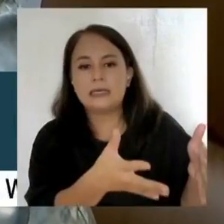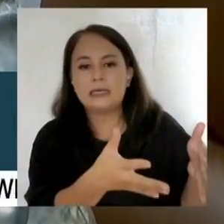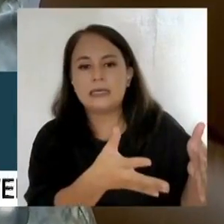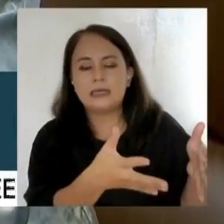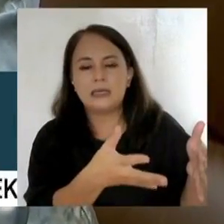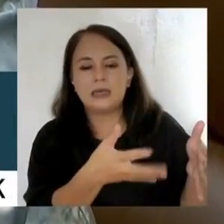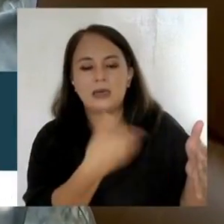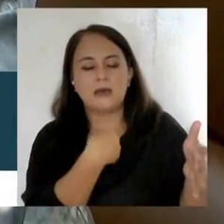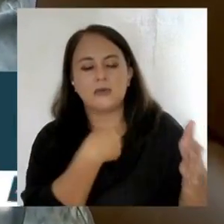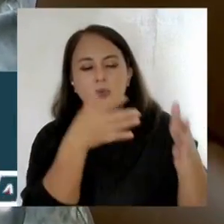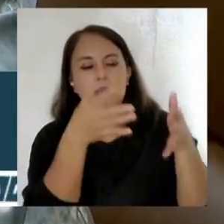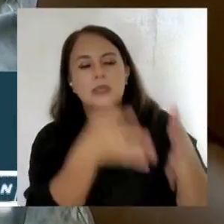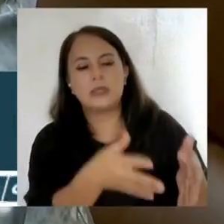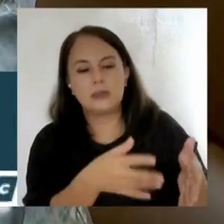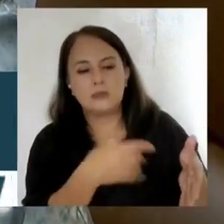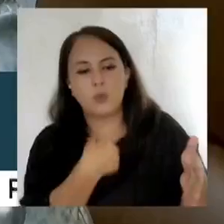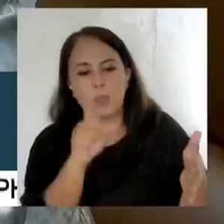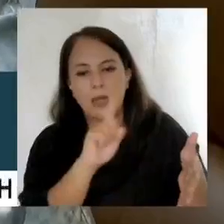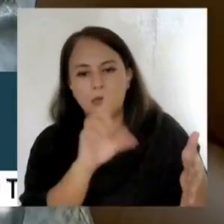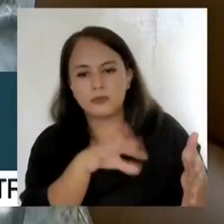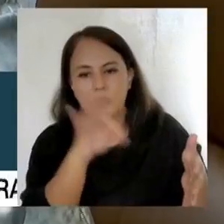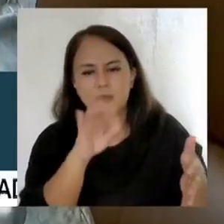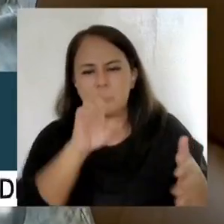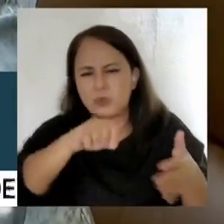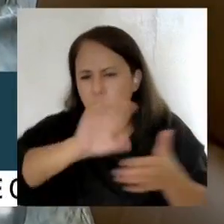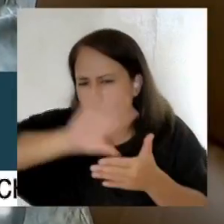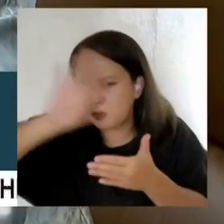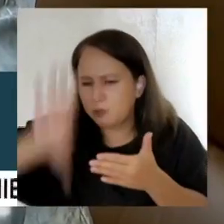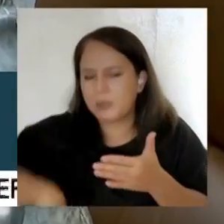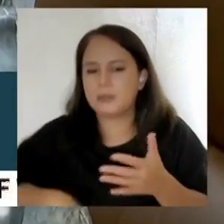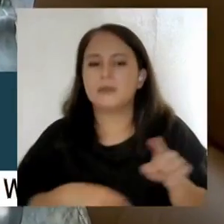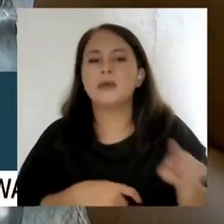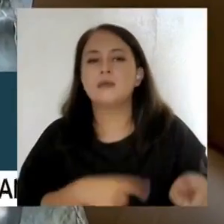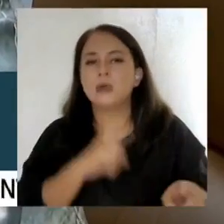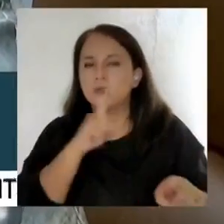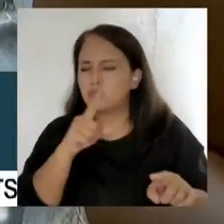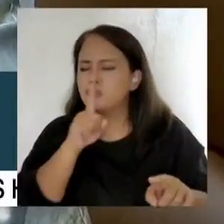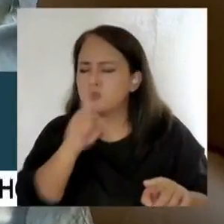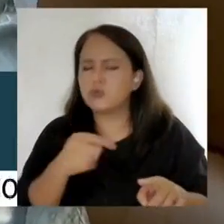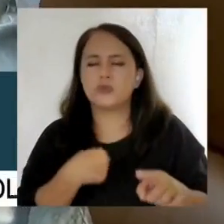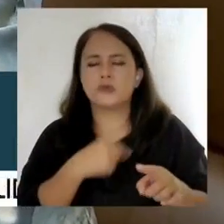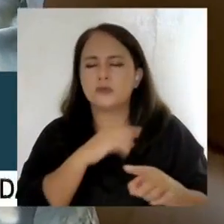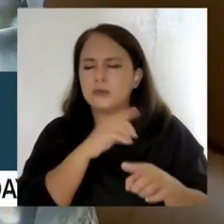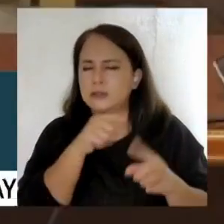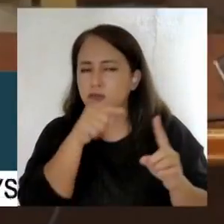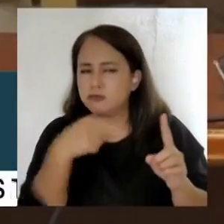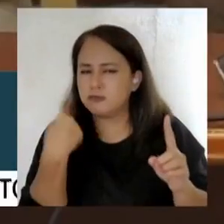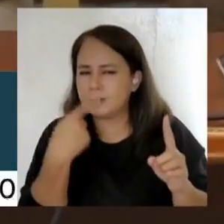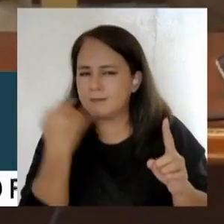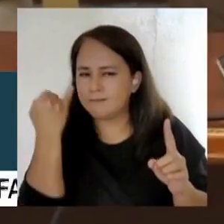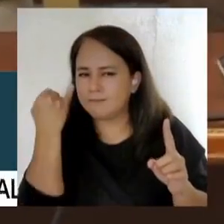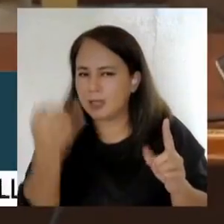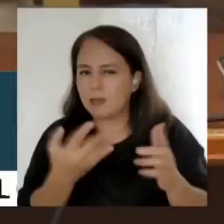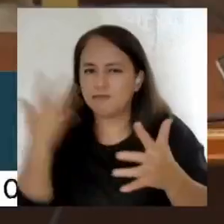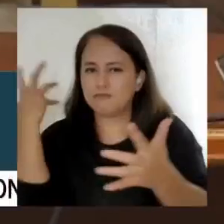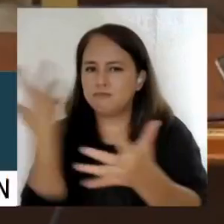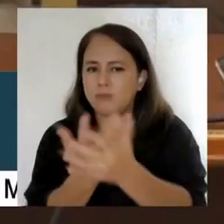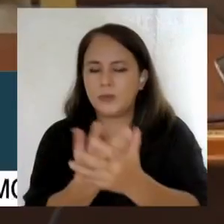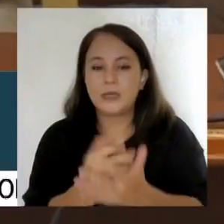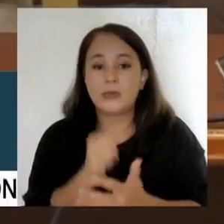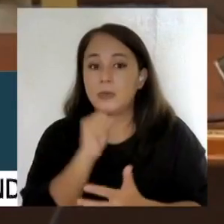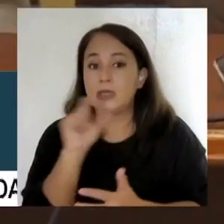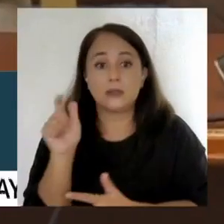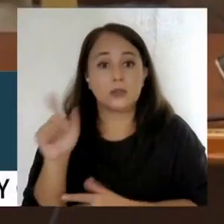po. Mm-mm. To see to it that the culprit will really be behind bars. Mm-hmm. Kasi po ang pinag-uusapan natin, it's not just Arnie